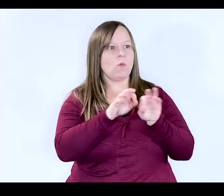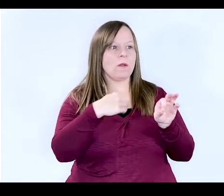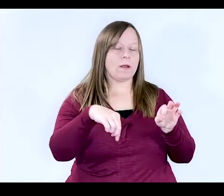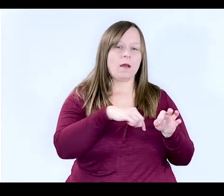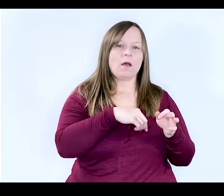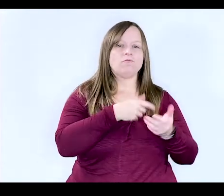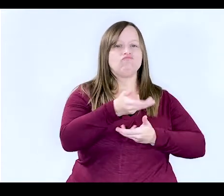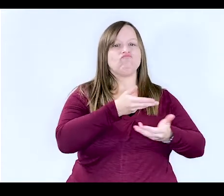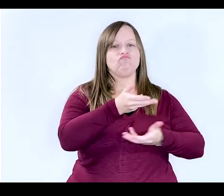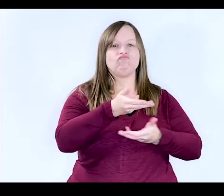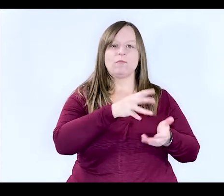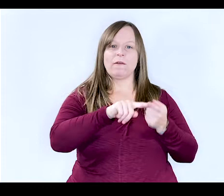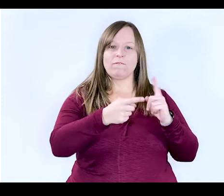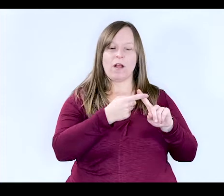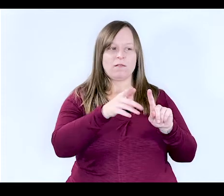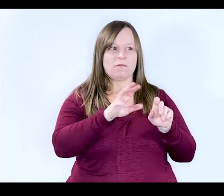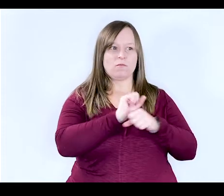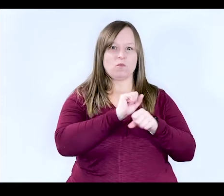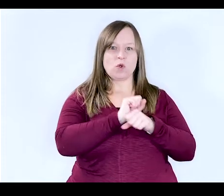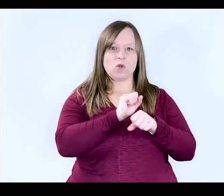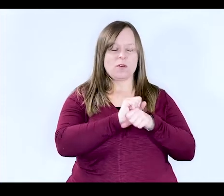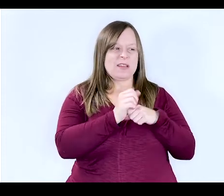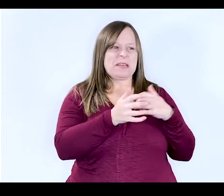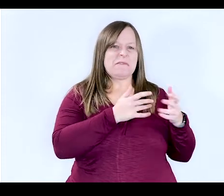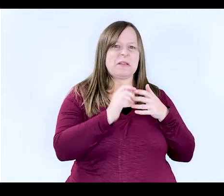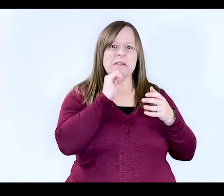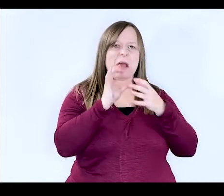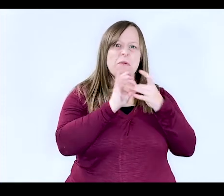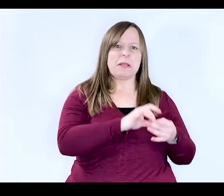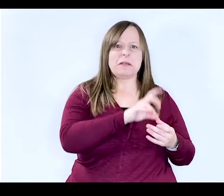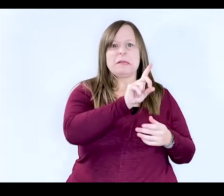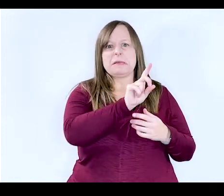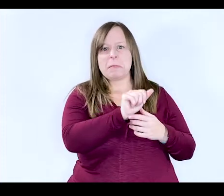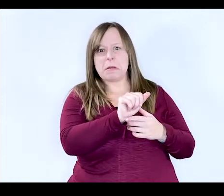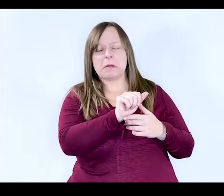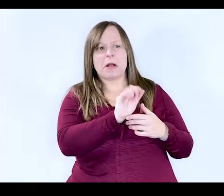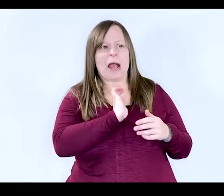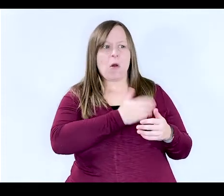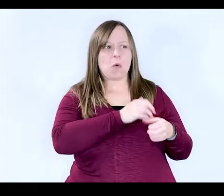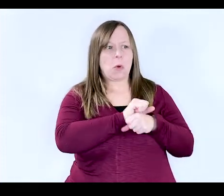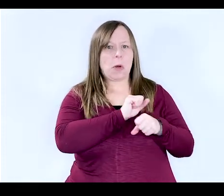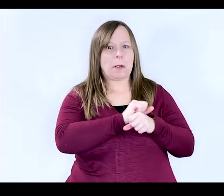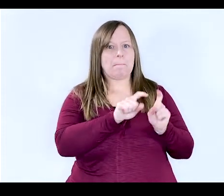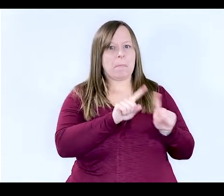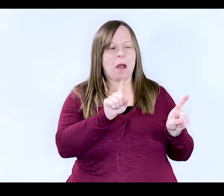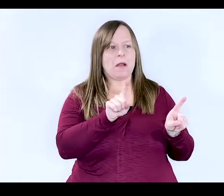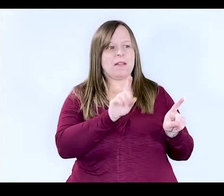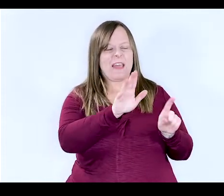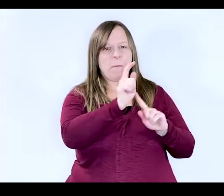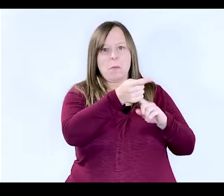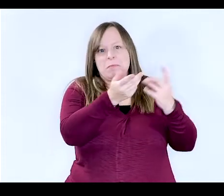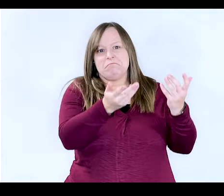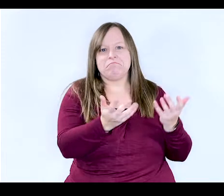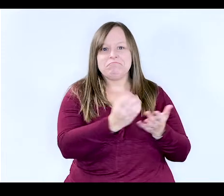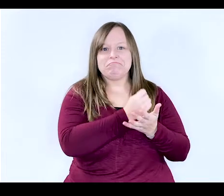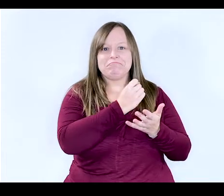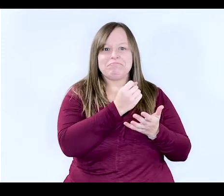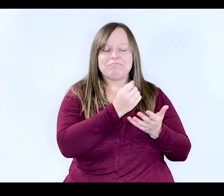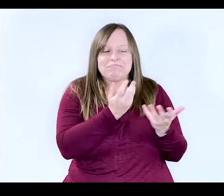important to us and what's going on, even if it's not necessarily related to our work at that very